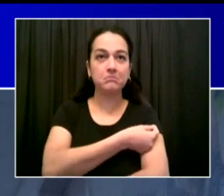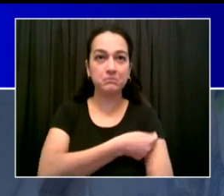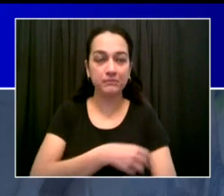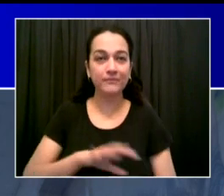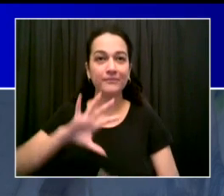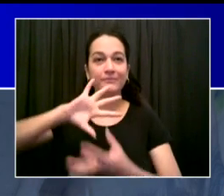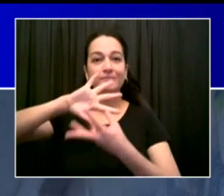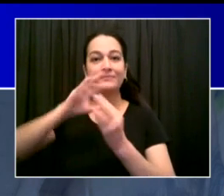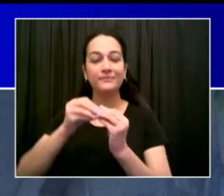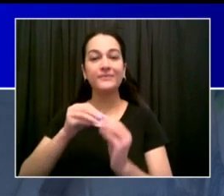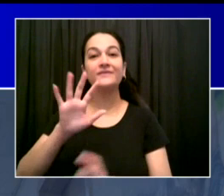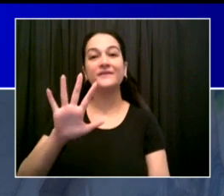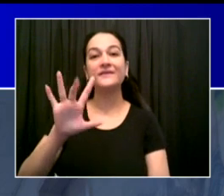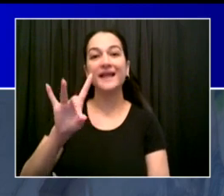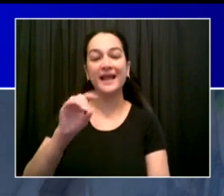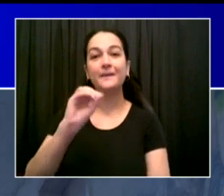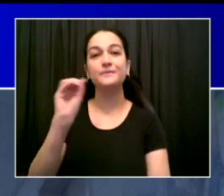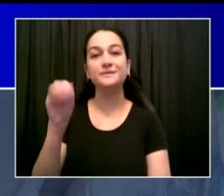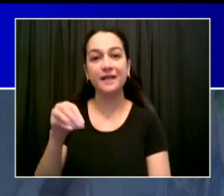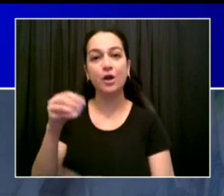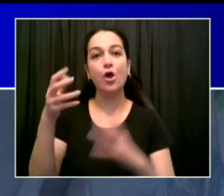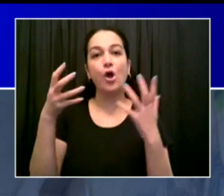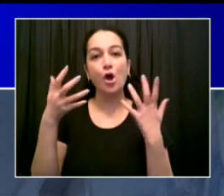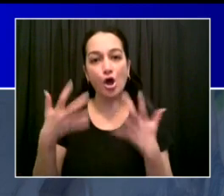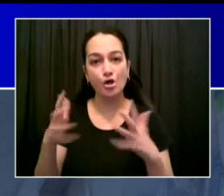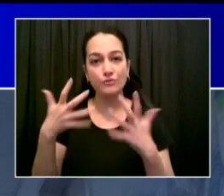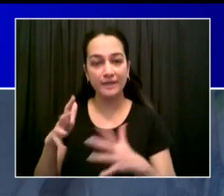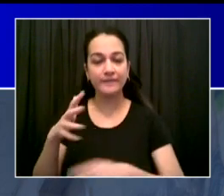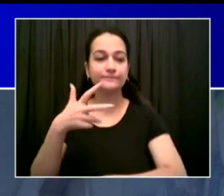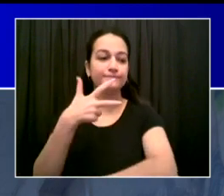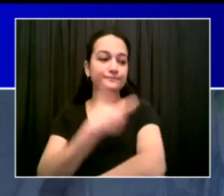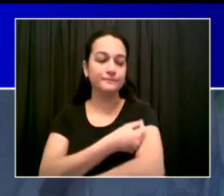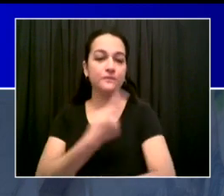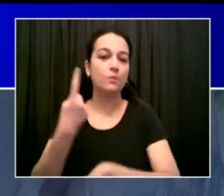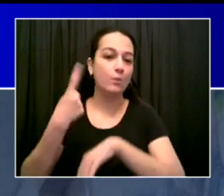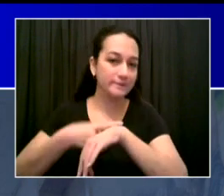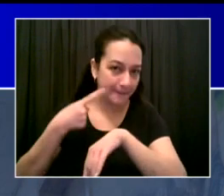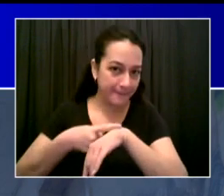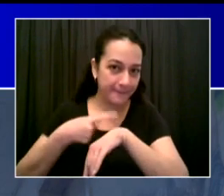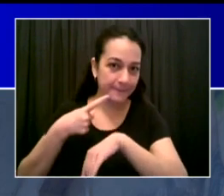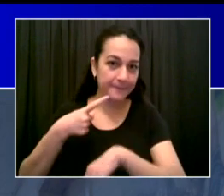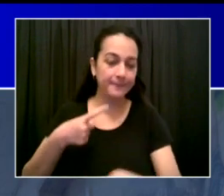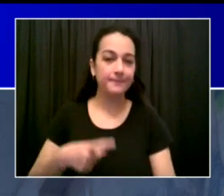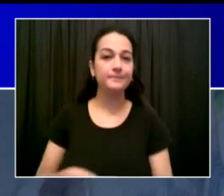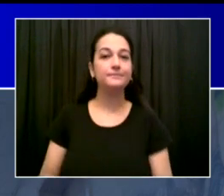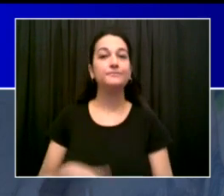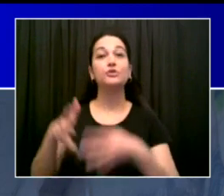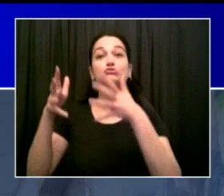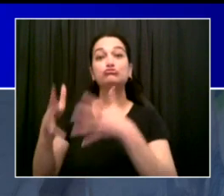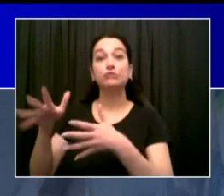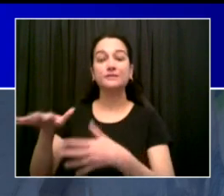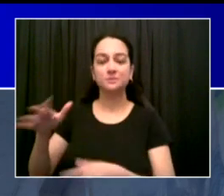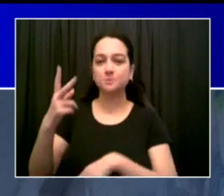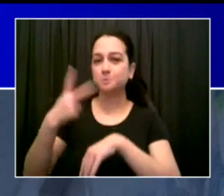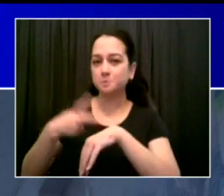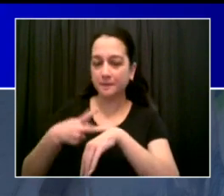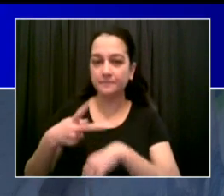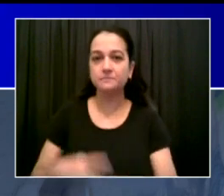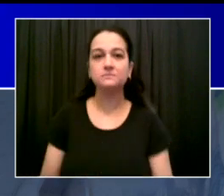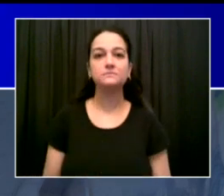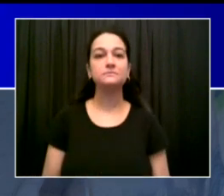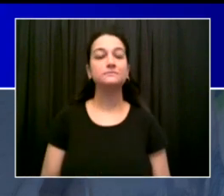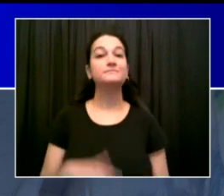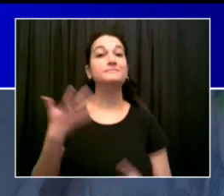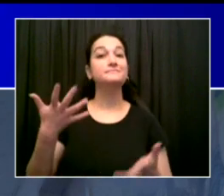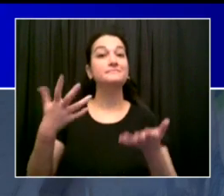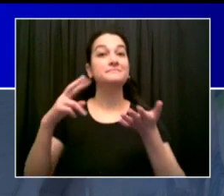and our recovery has moved as far as it has. This has been about the grassroots. It will continue to be. We're going to talk about a new approach today. It's not going to